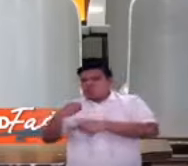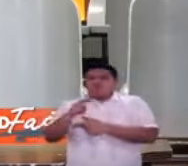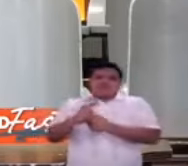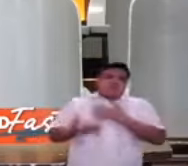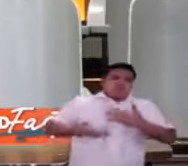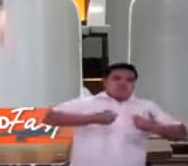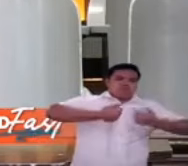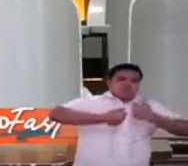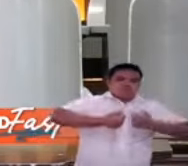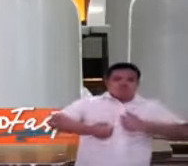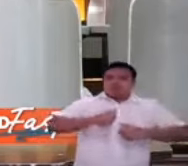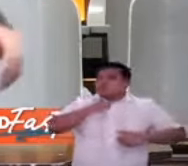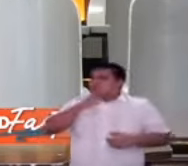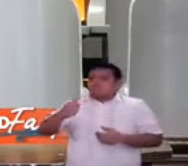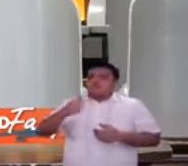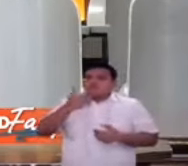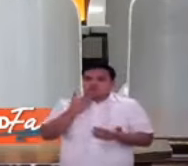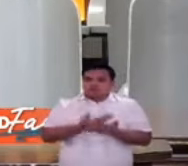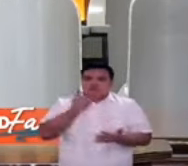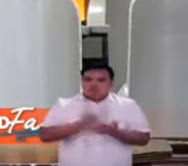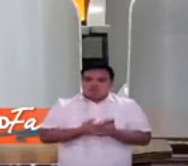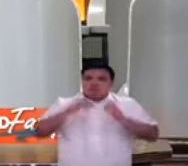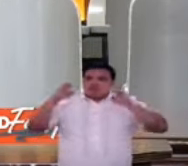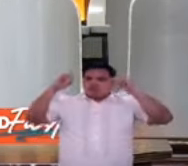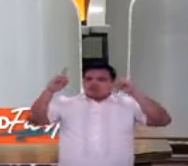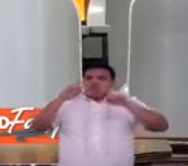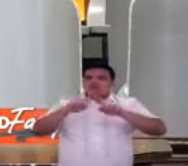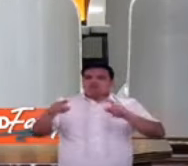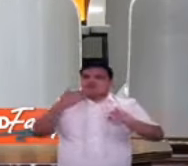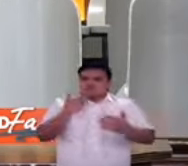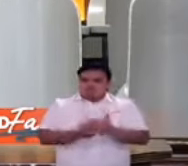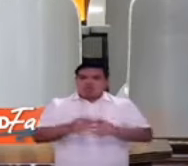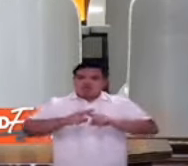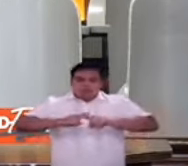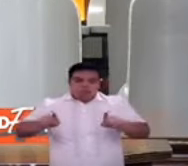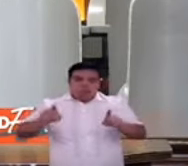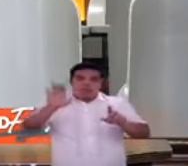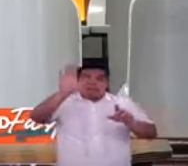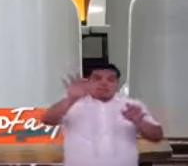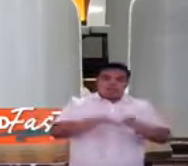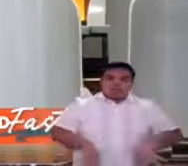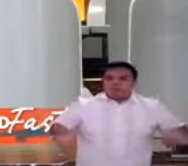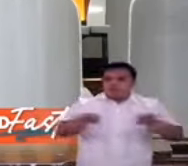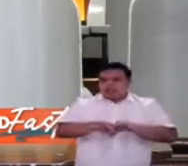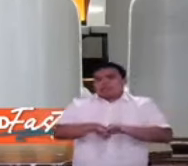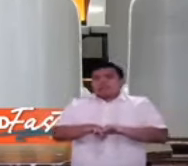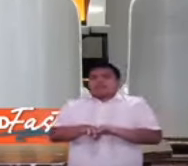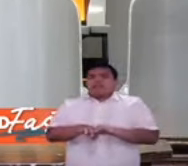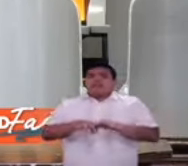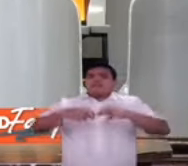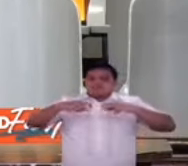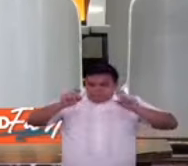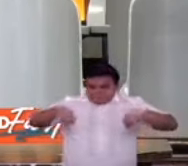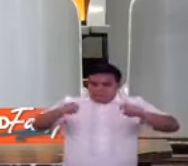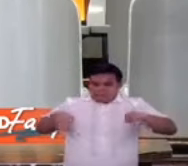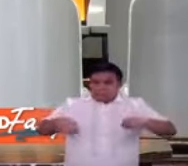of academia, and nothing wrong with that. We should be excellent as children of God. But more so, we